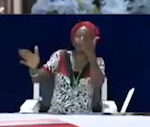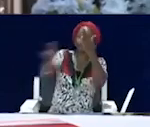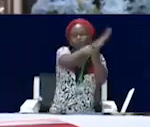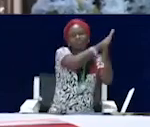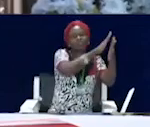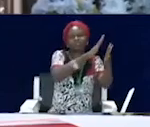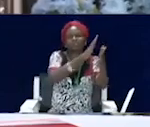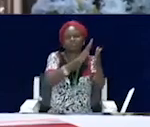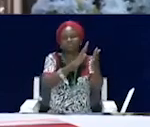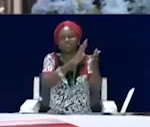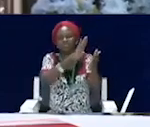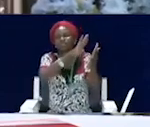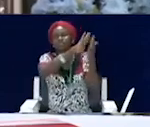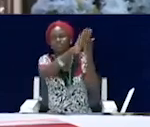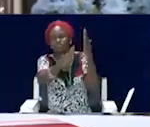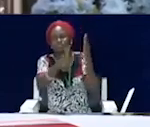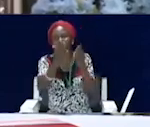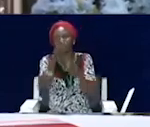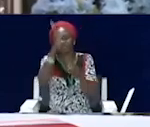hand.